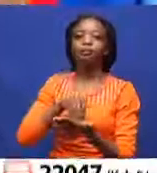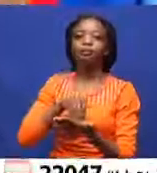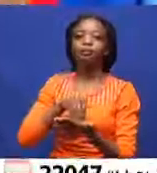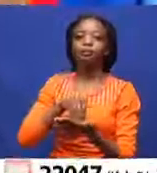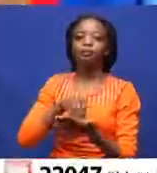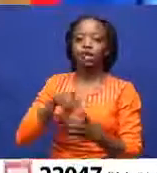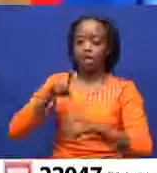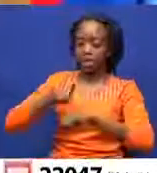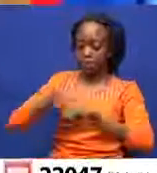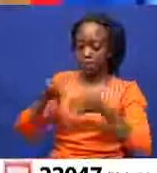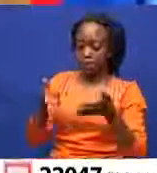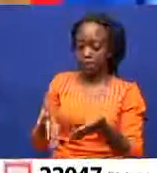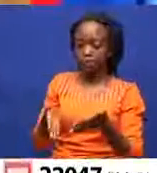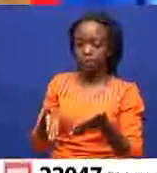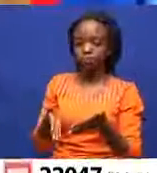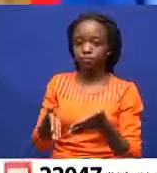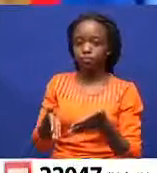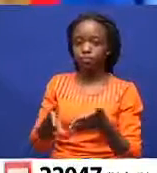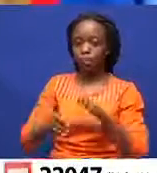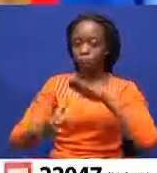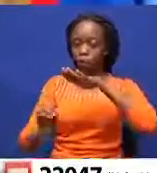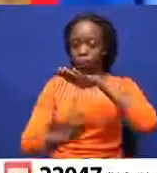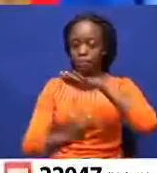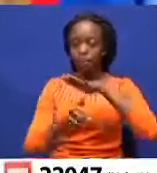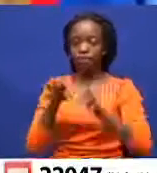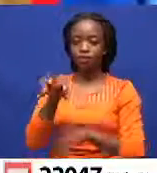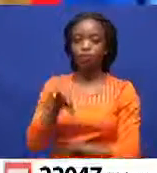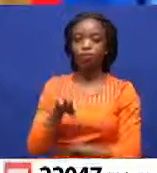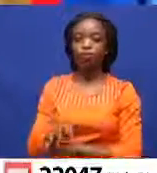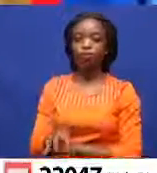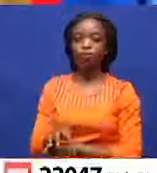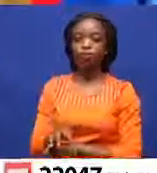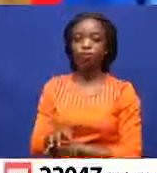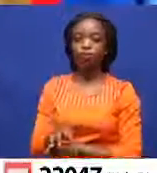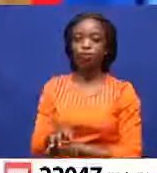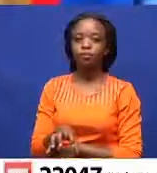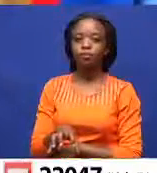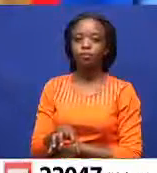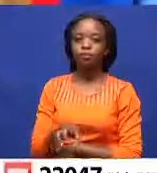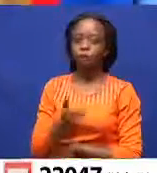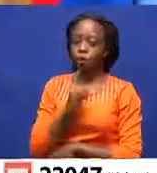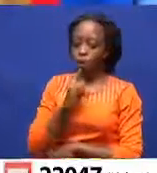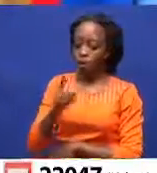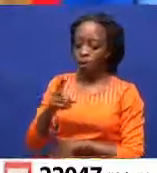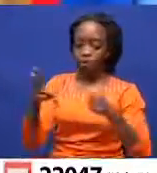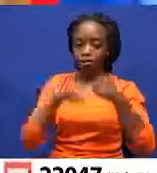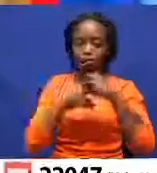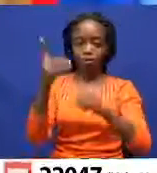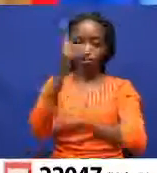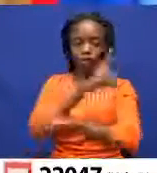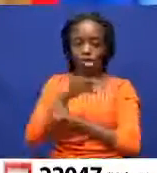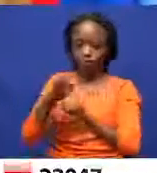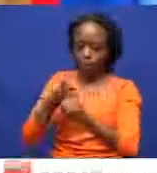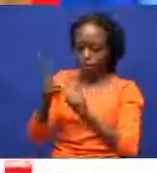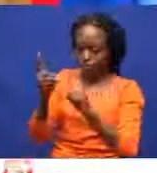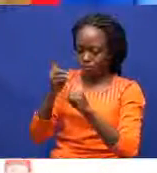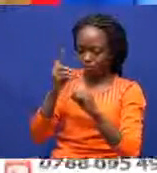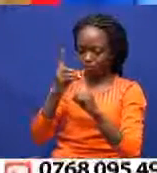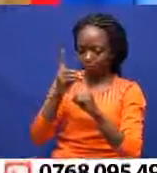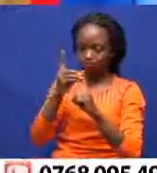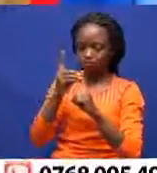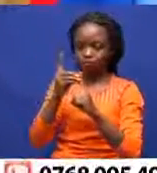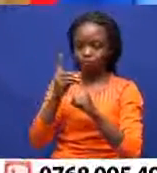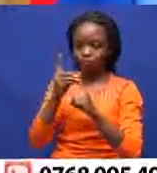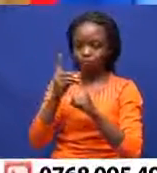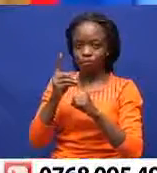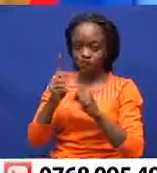the meantime, the Ministry of Transport is directed within 7 days from the date